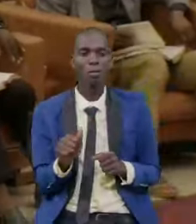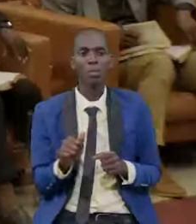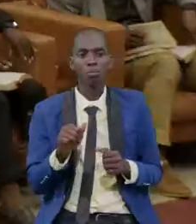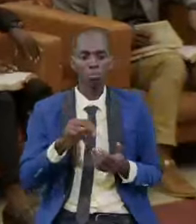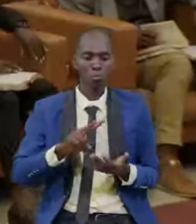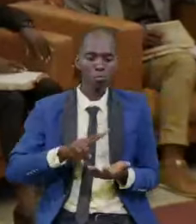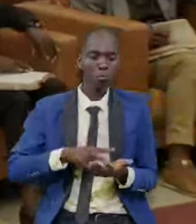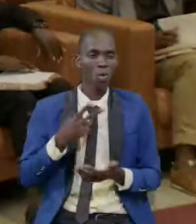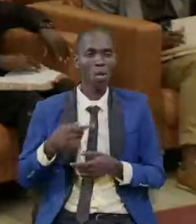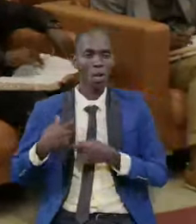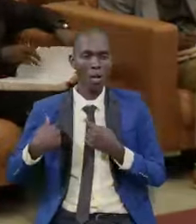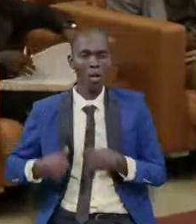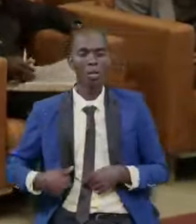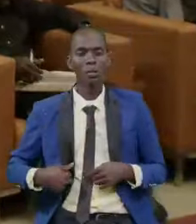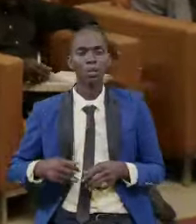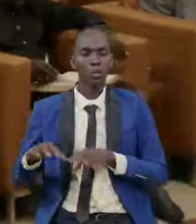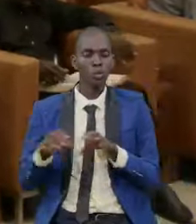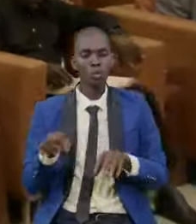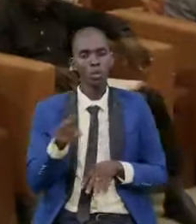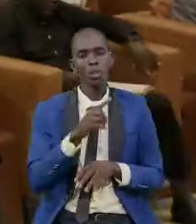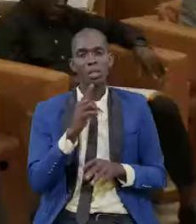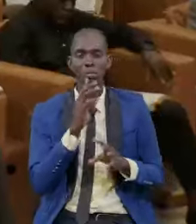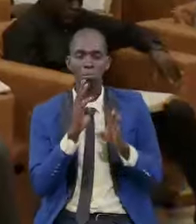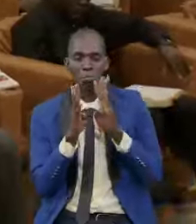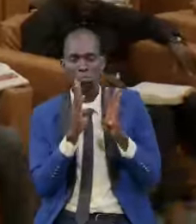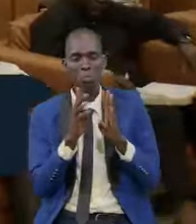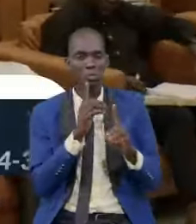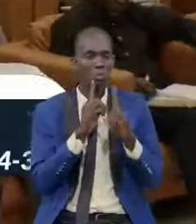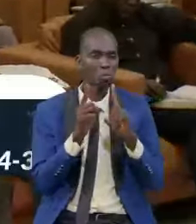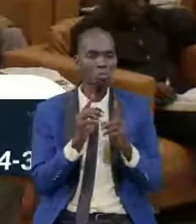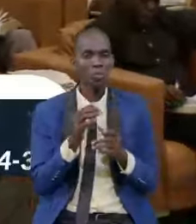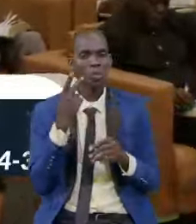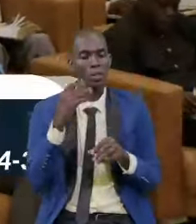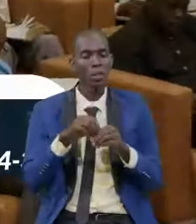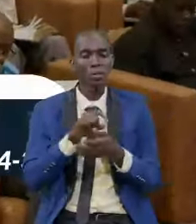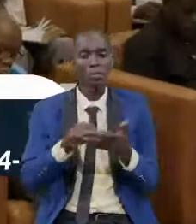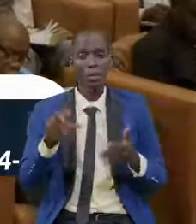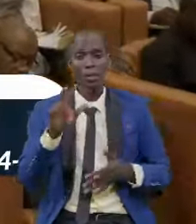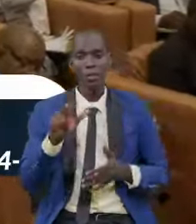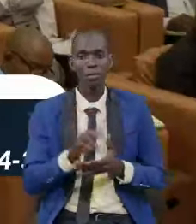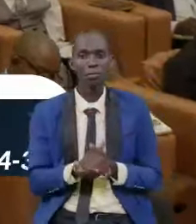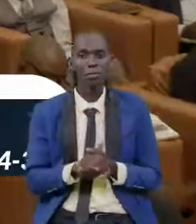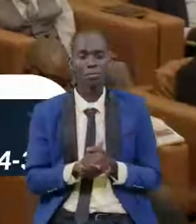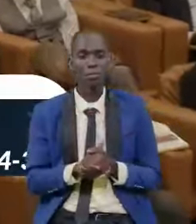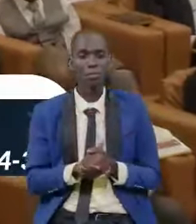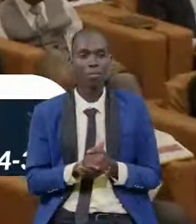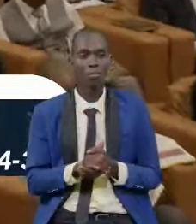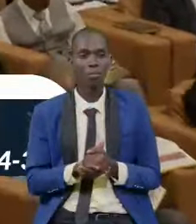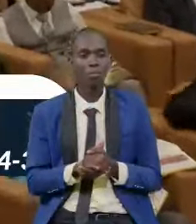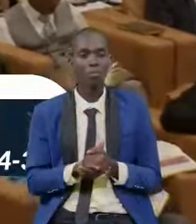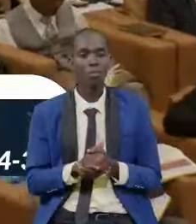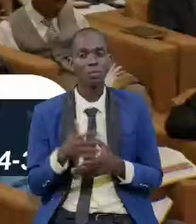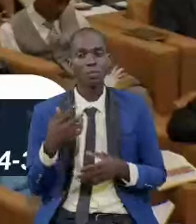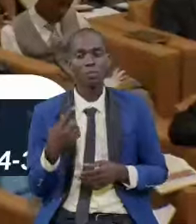double heart do they speak. Look at verse 3. In verse 3, it says, the Lord